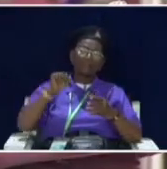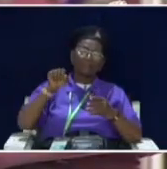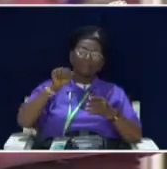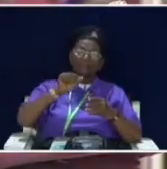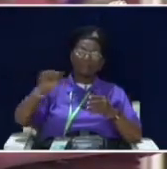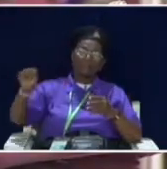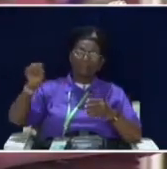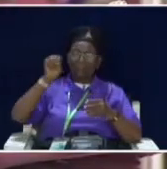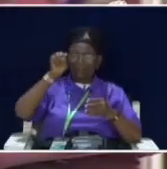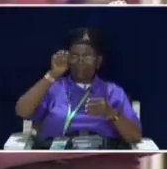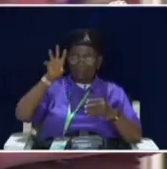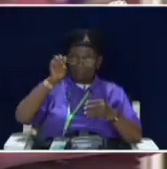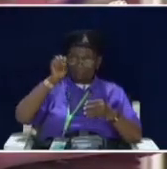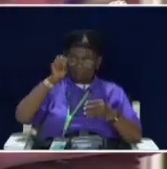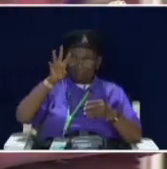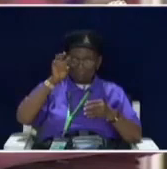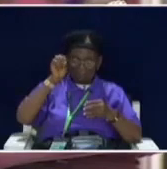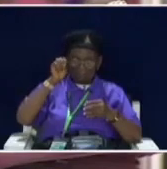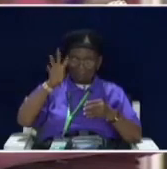She's the ones